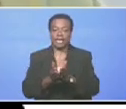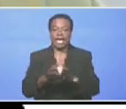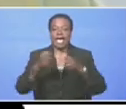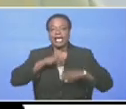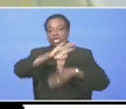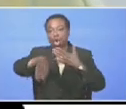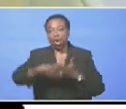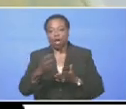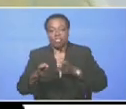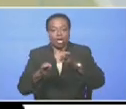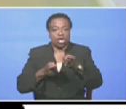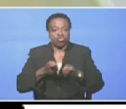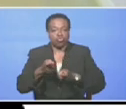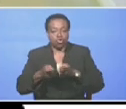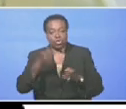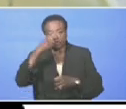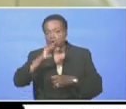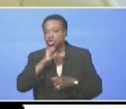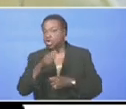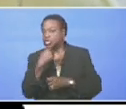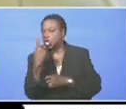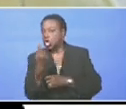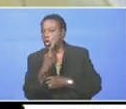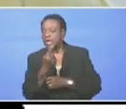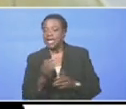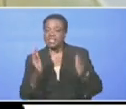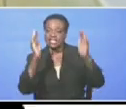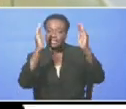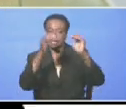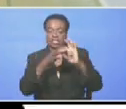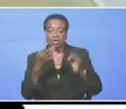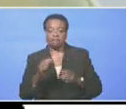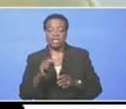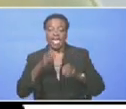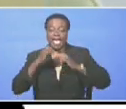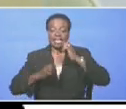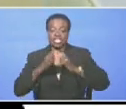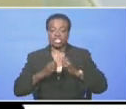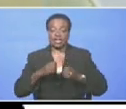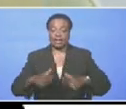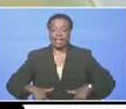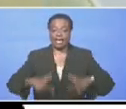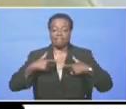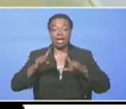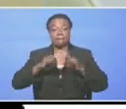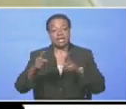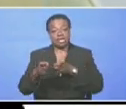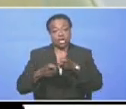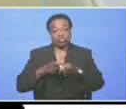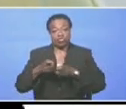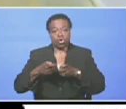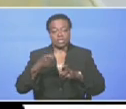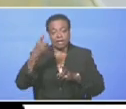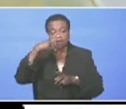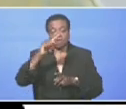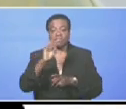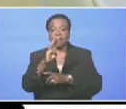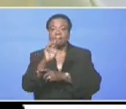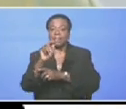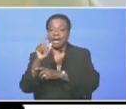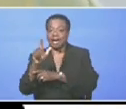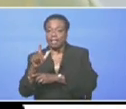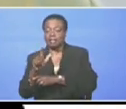of the controls for not only the aspects of the engine like propulsion, but it also has controls for the bow